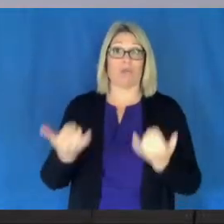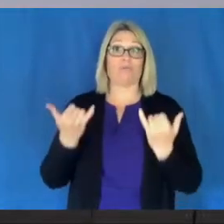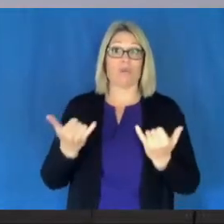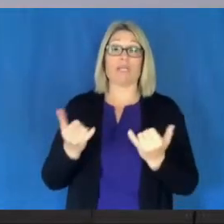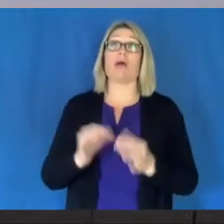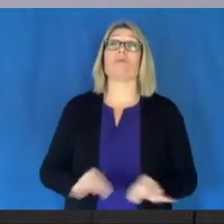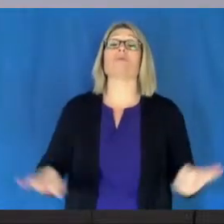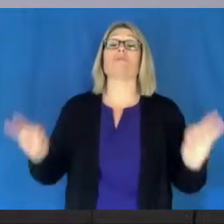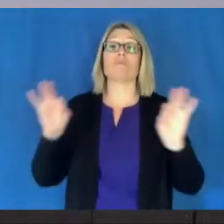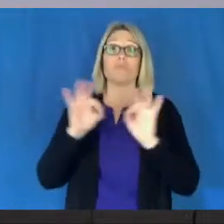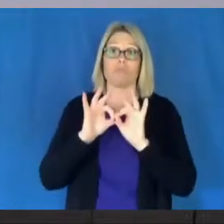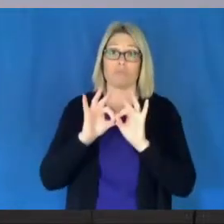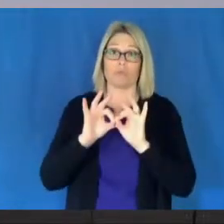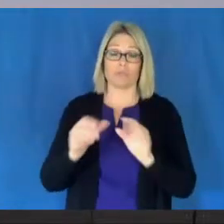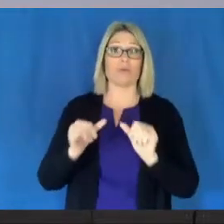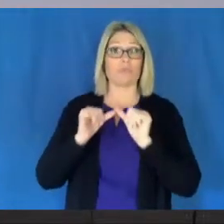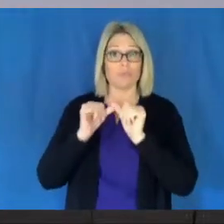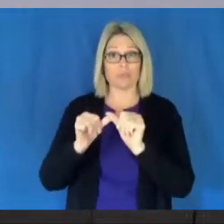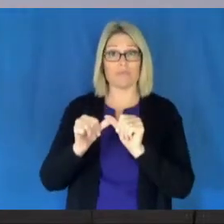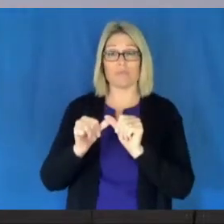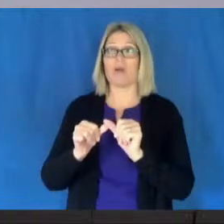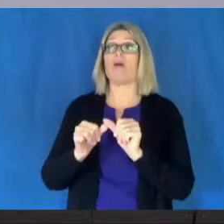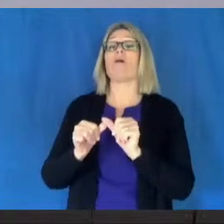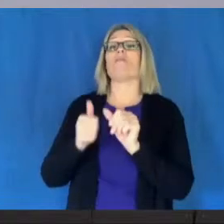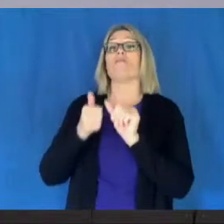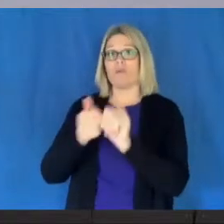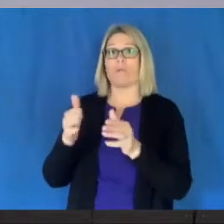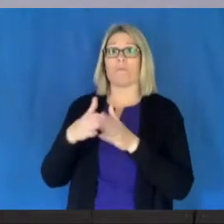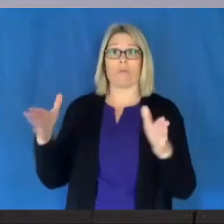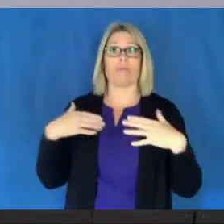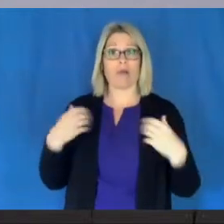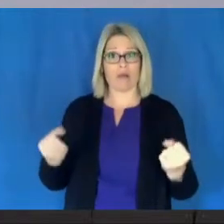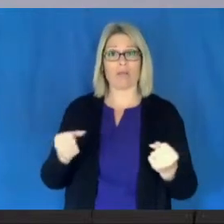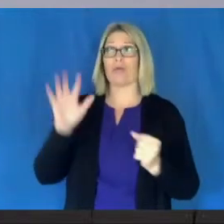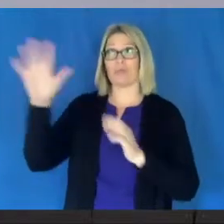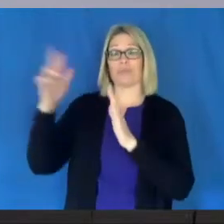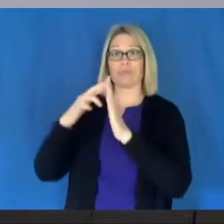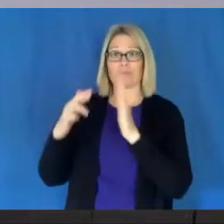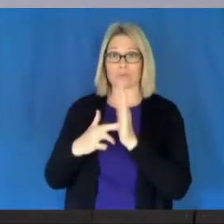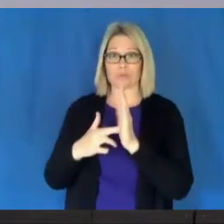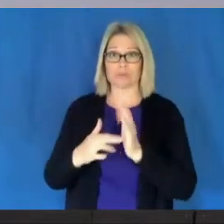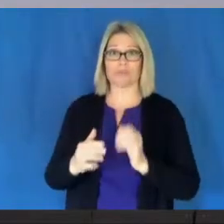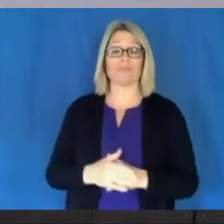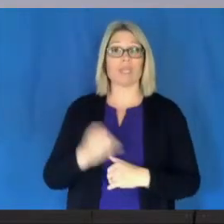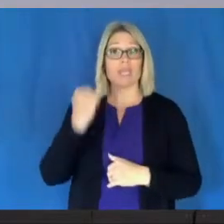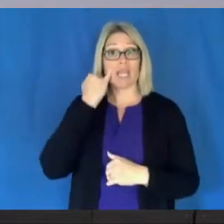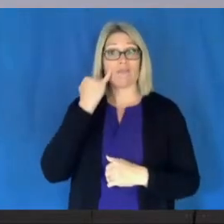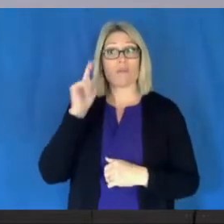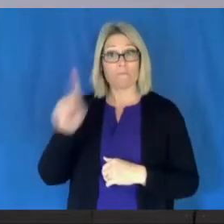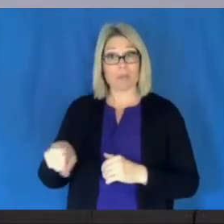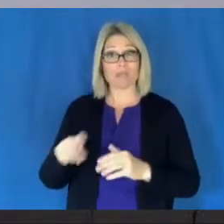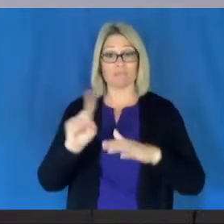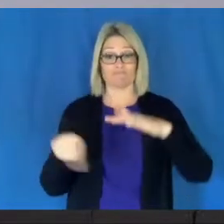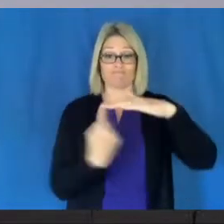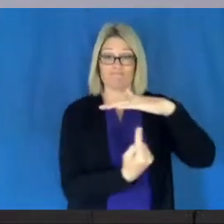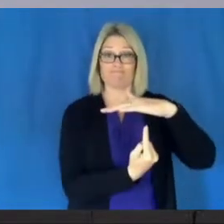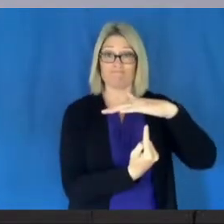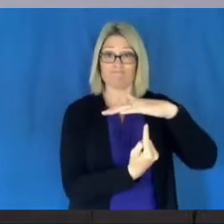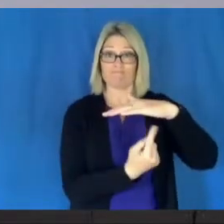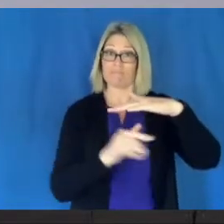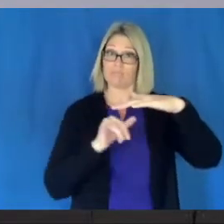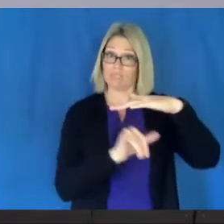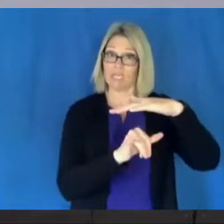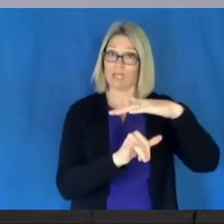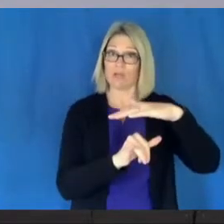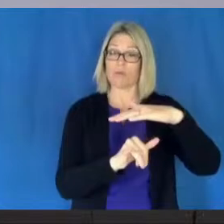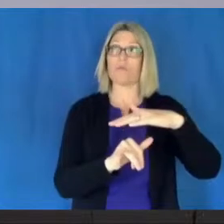important that we continue to respect the public health measures and follow the rules. If you are required to self-isolate, it is essential that you respect